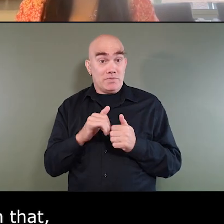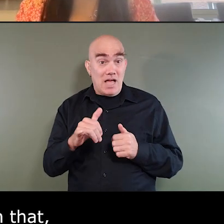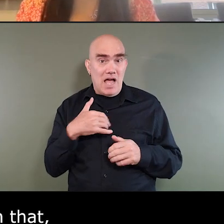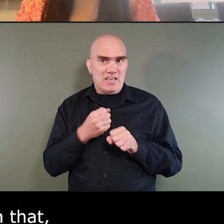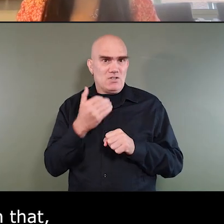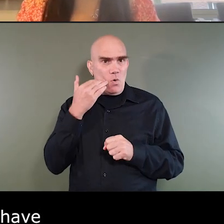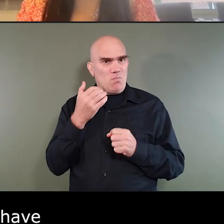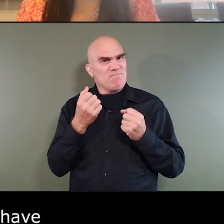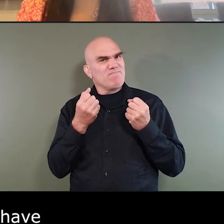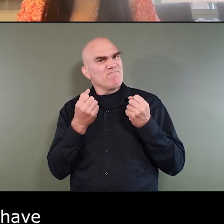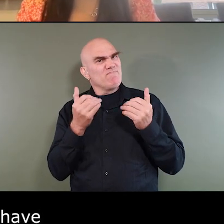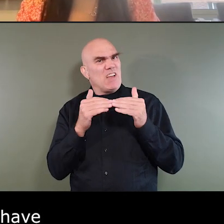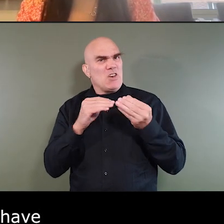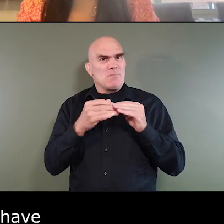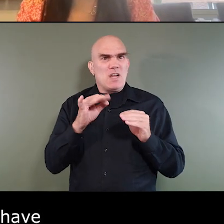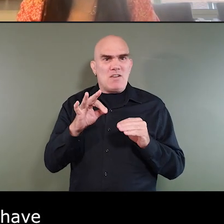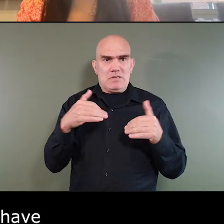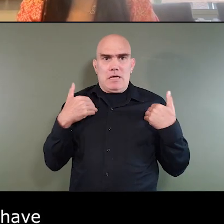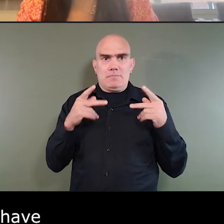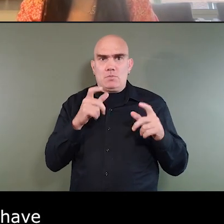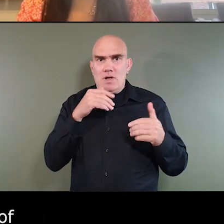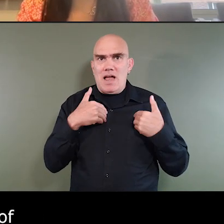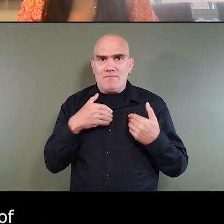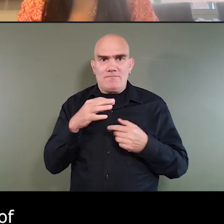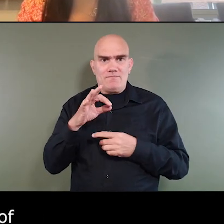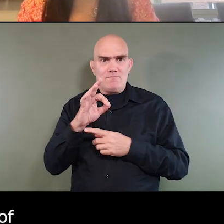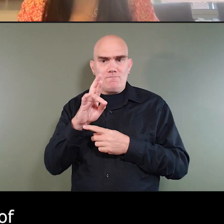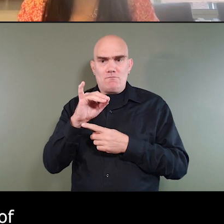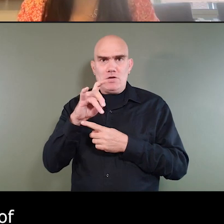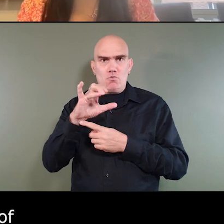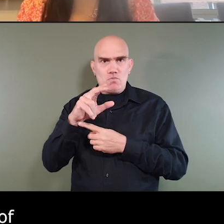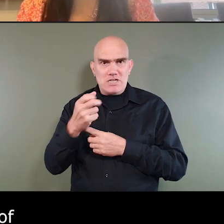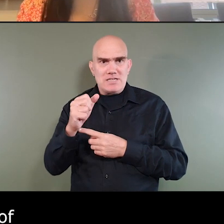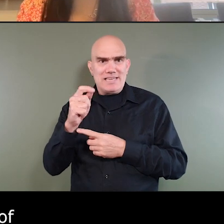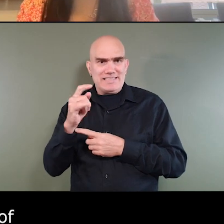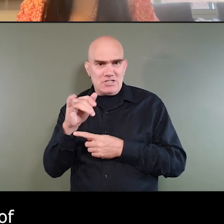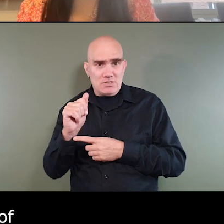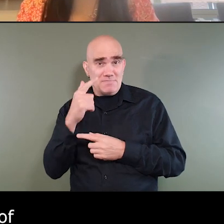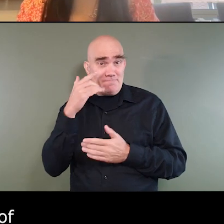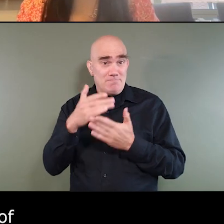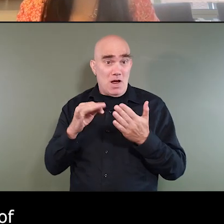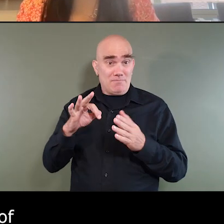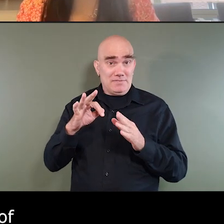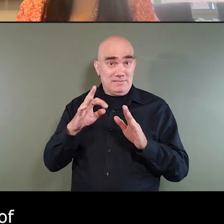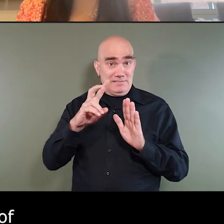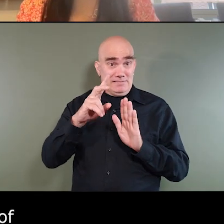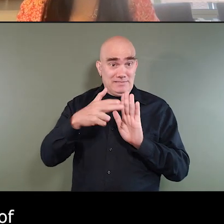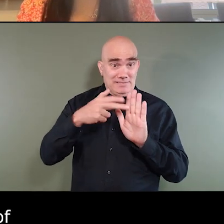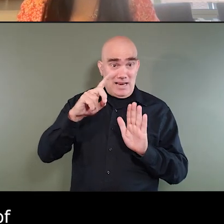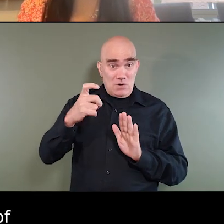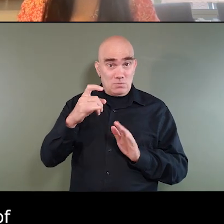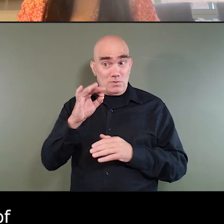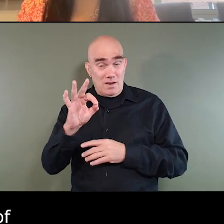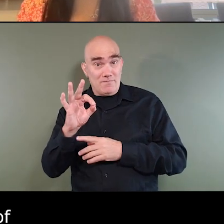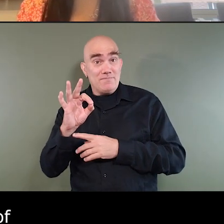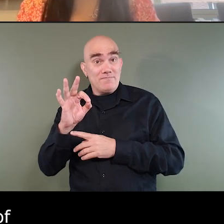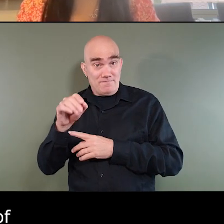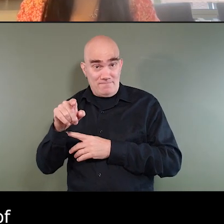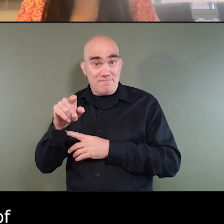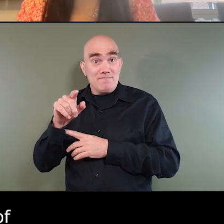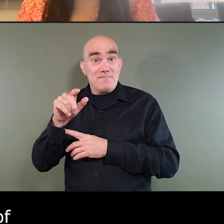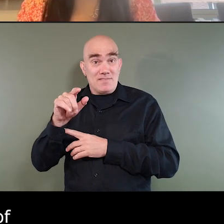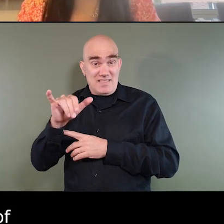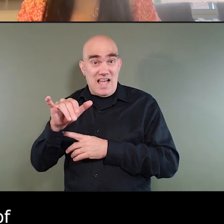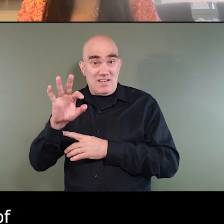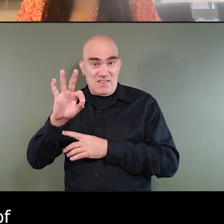get to know a fair number of young folks who have Friedreich's ataxia, because part of the diagnosis of Friedreich's ataxia is a risk